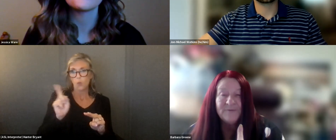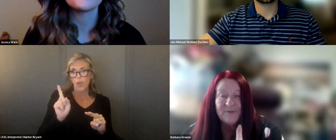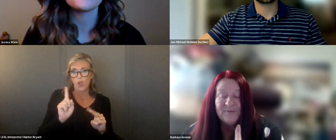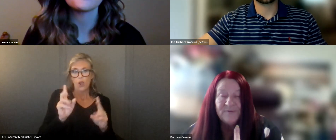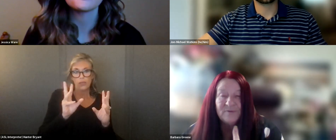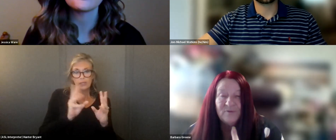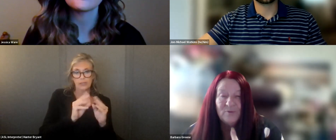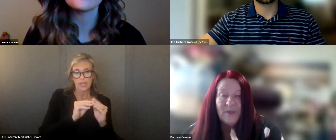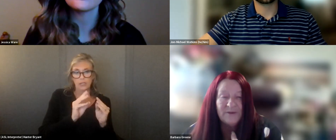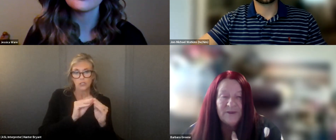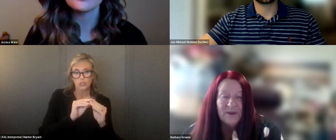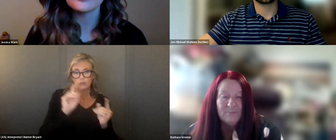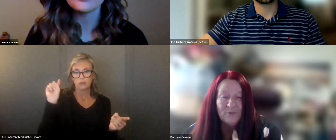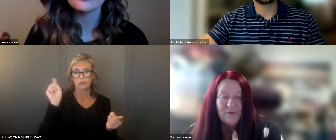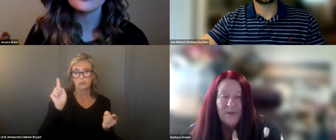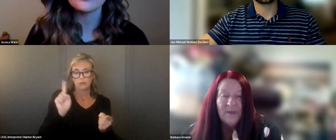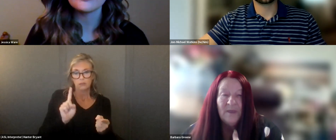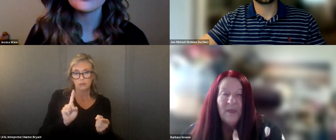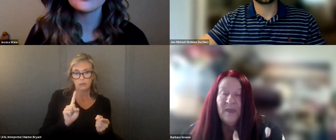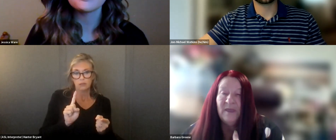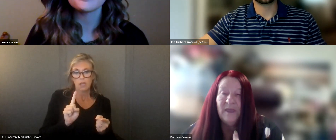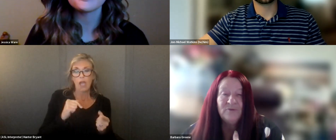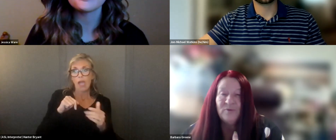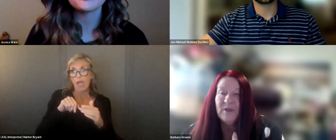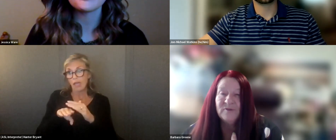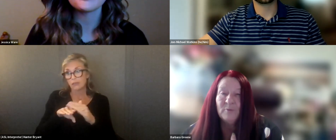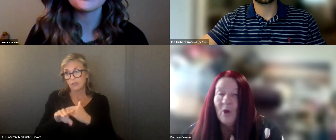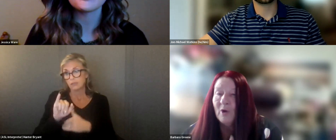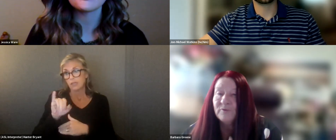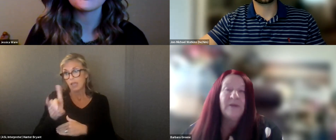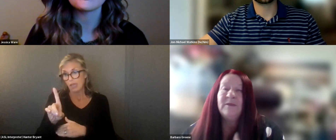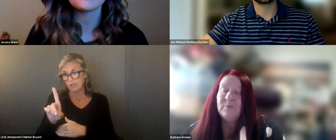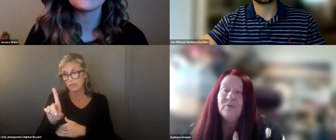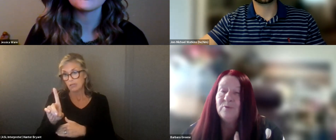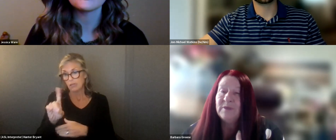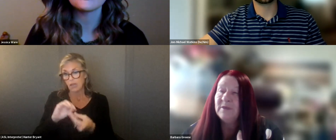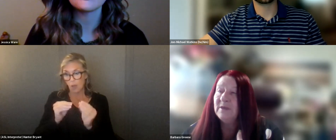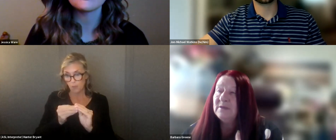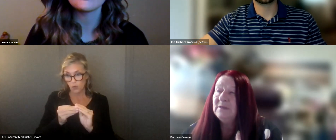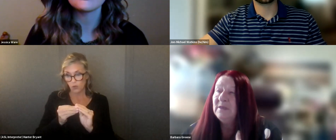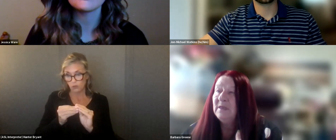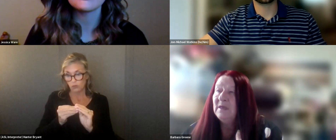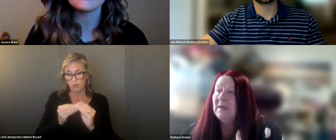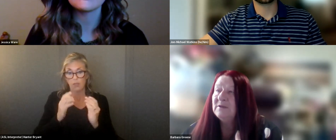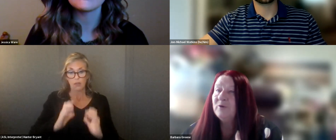have access to the ID numbers and to the customer cards, and even to